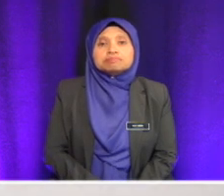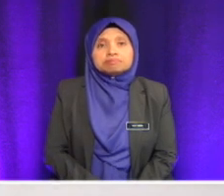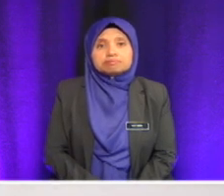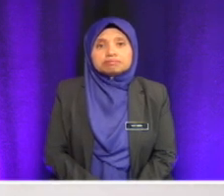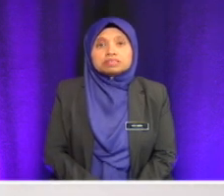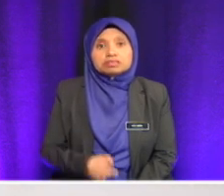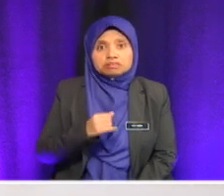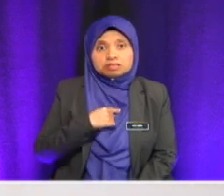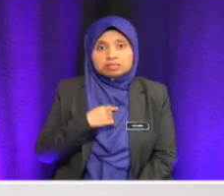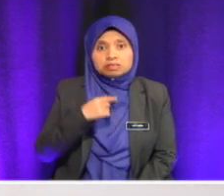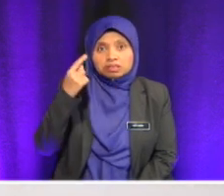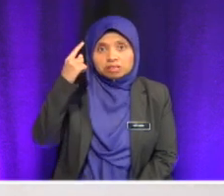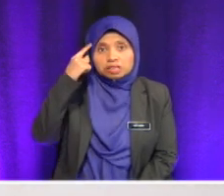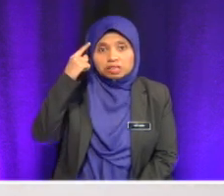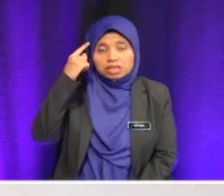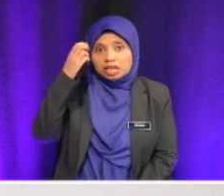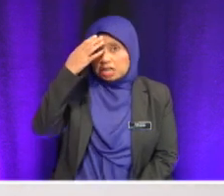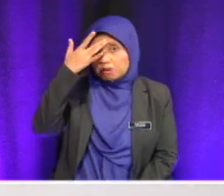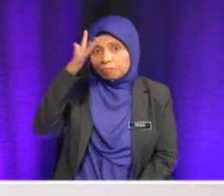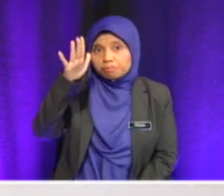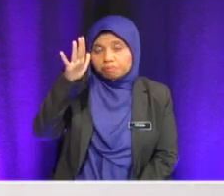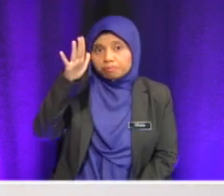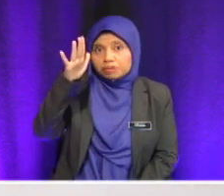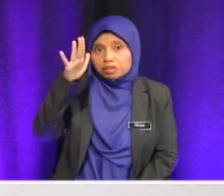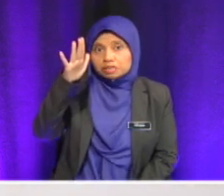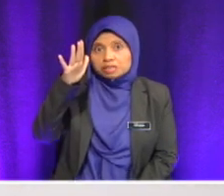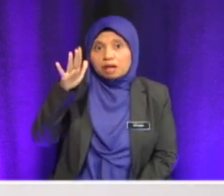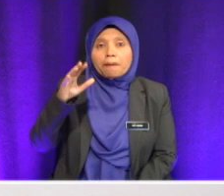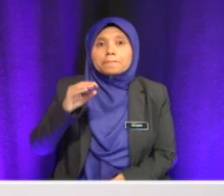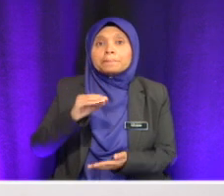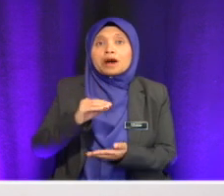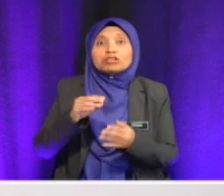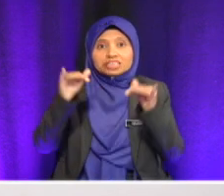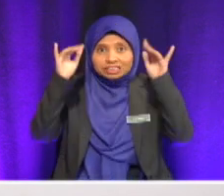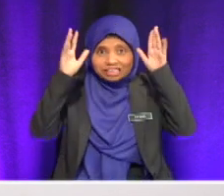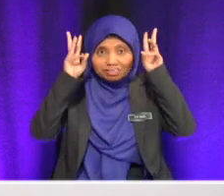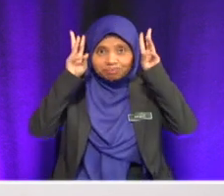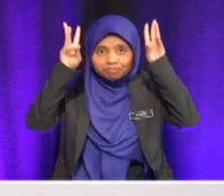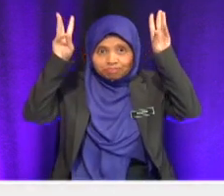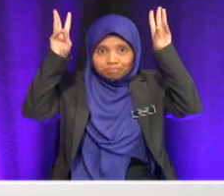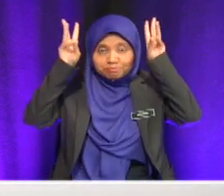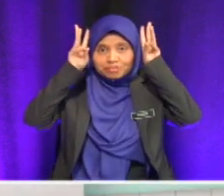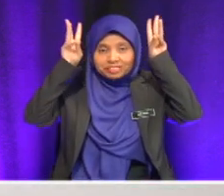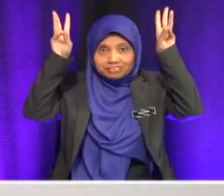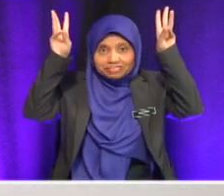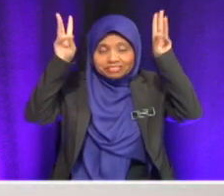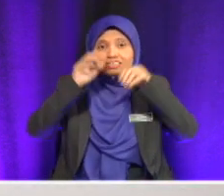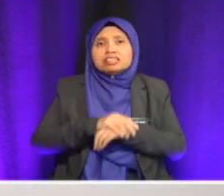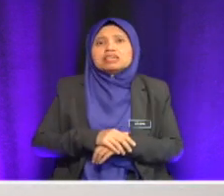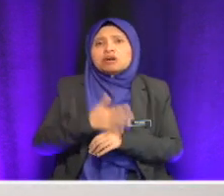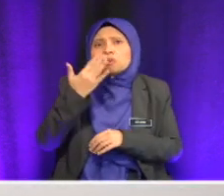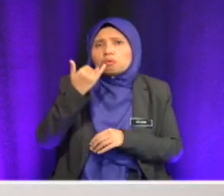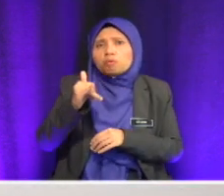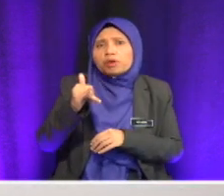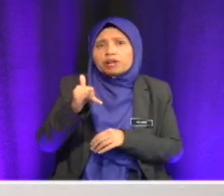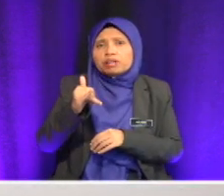I think the most intelligent animal is mouse deer. A mouse deer. Interesting. So why do you pick a mouse deer? As we all